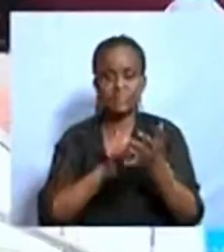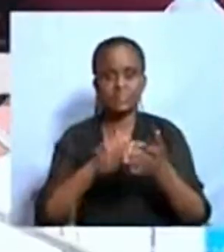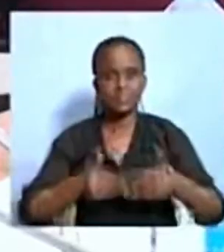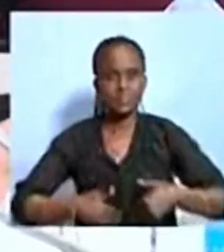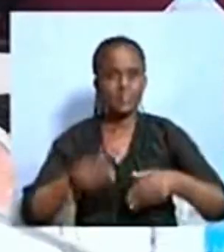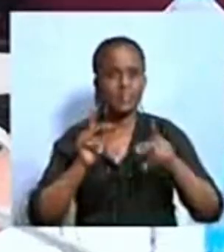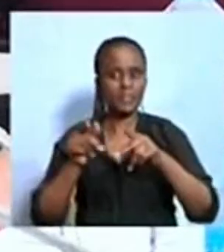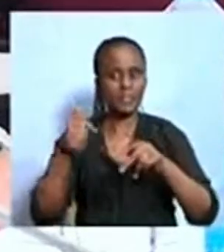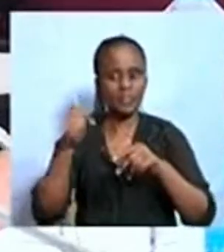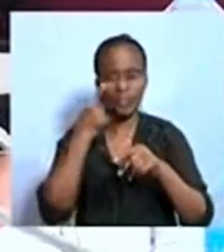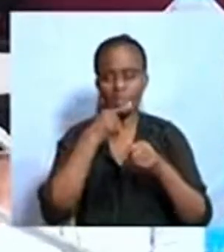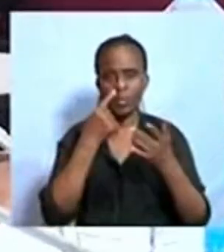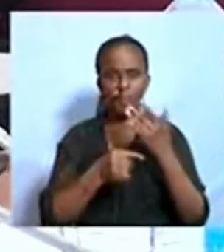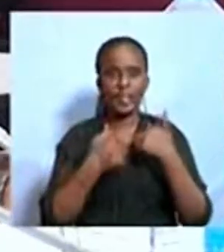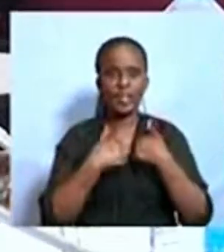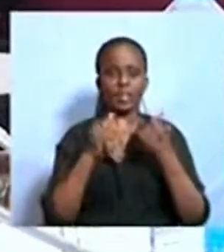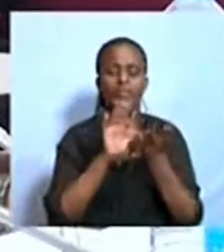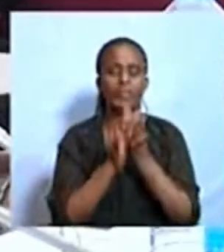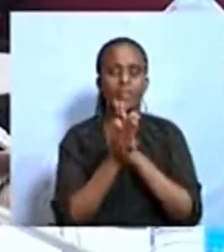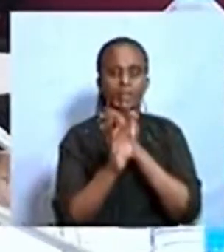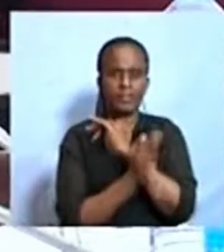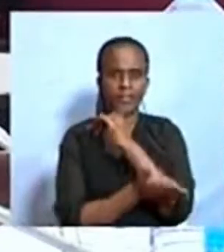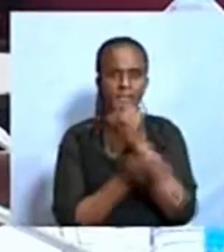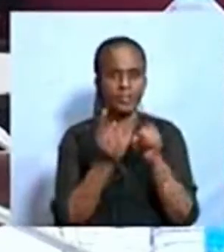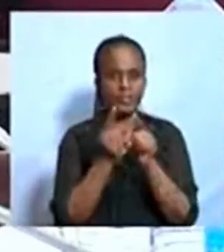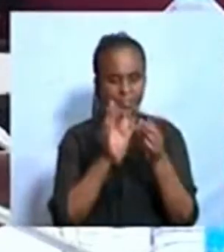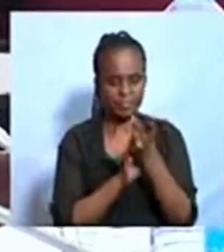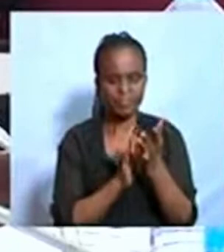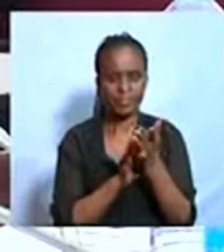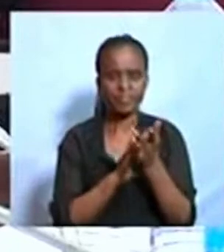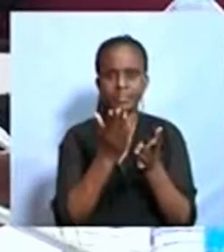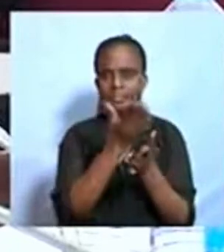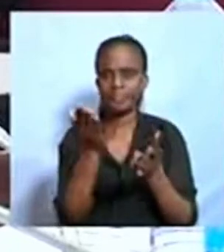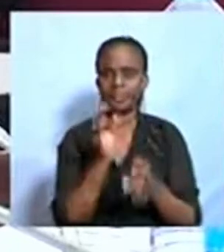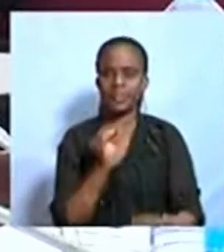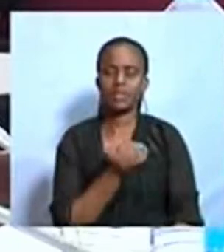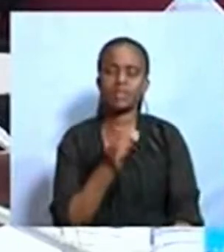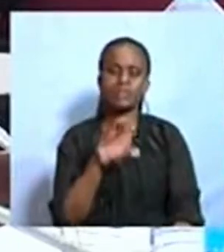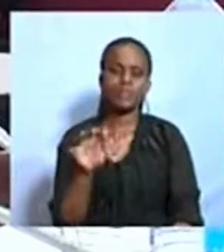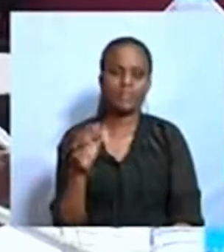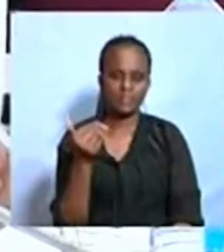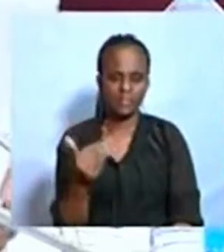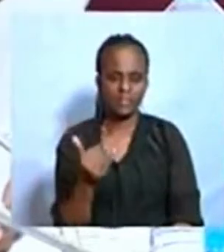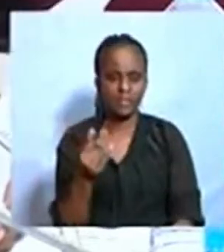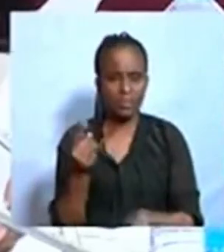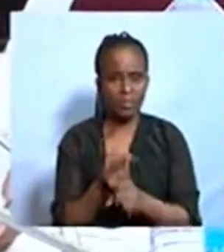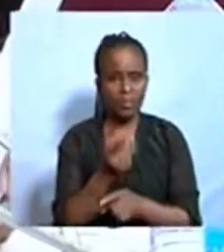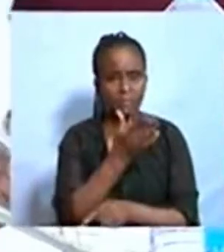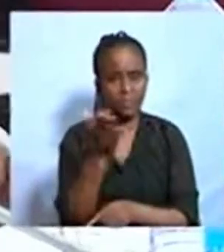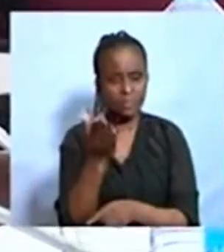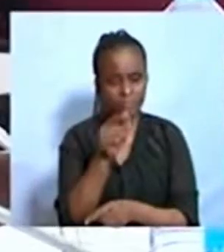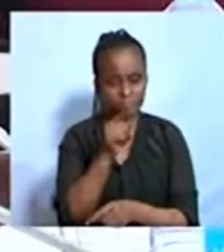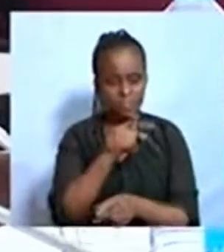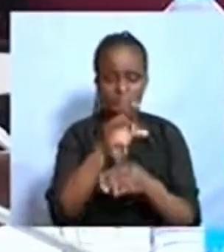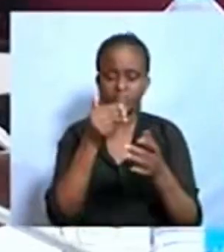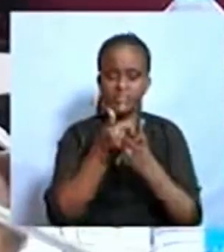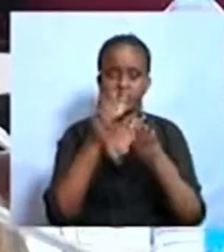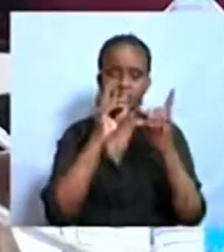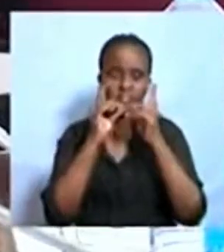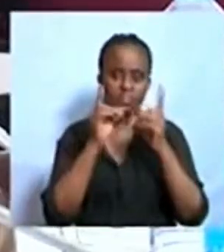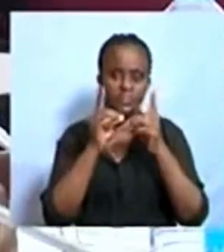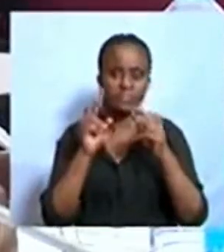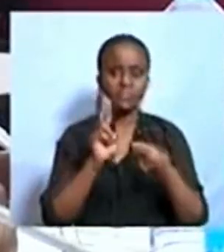people that are falling pregnant out of school, and these are our children. Now, out of this entire conversation,